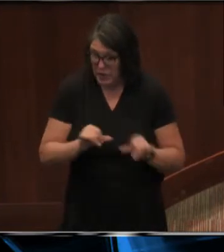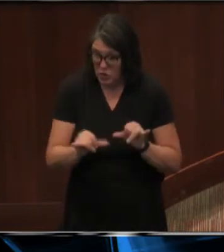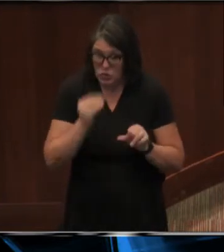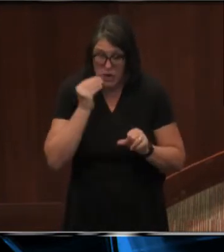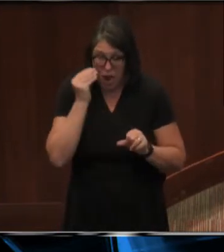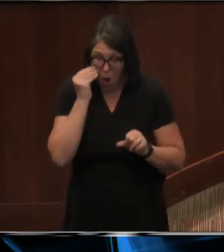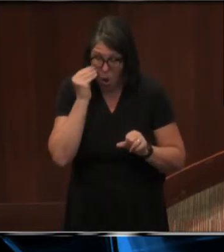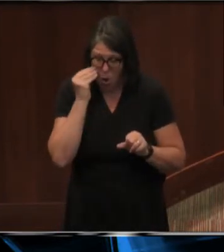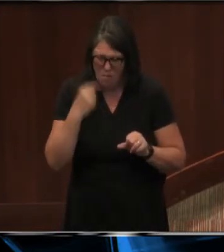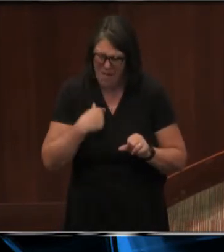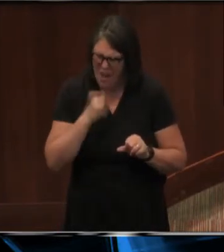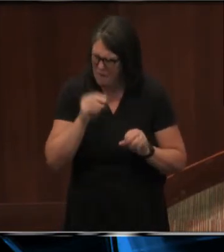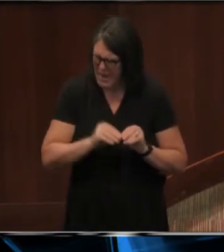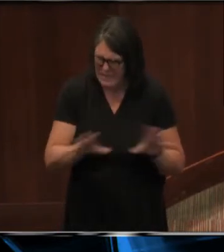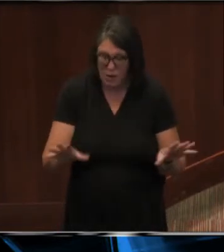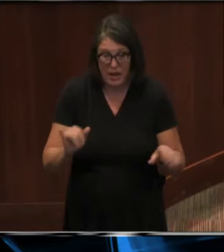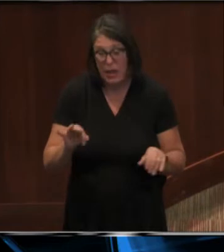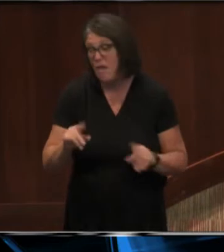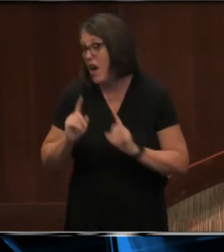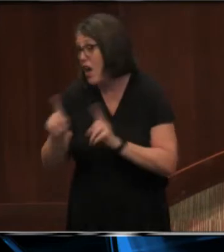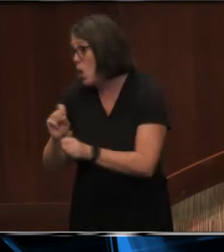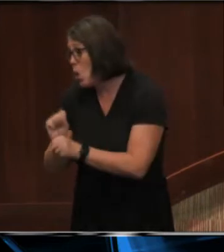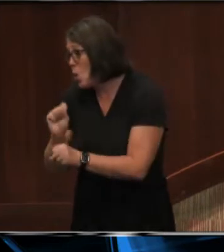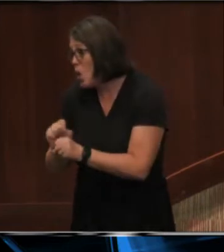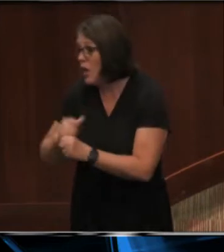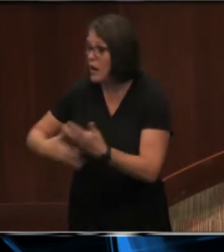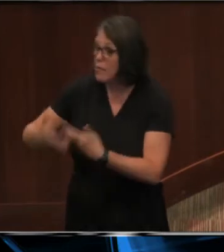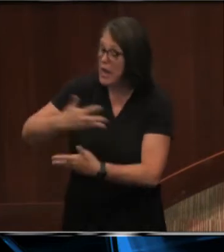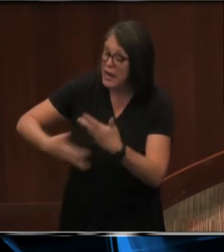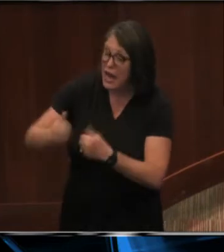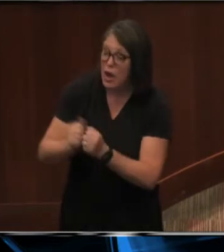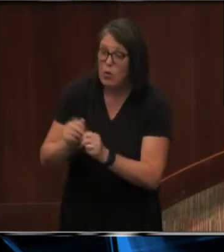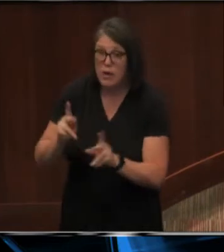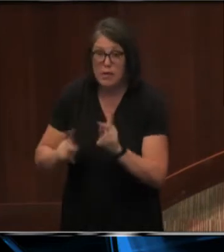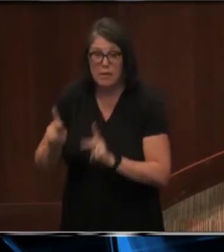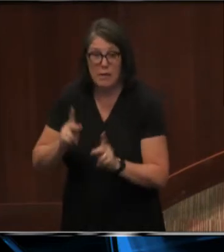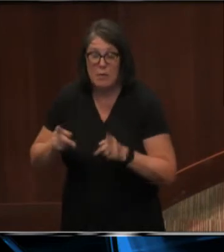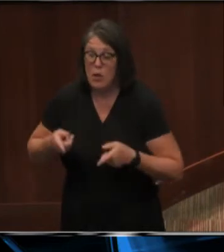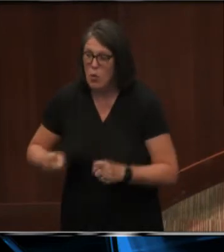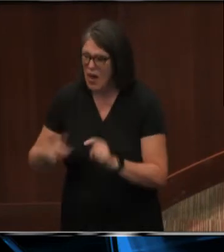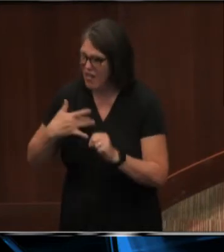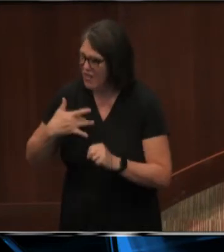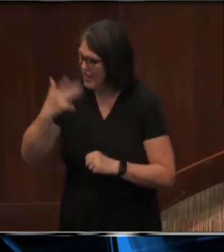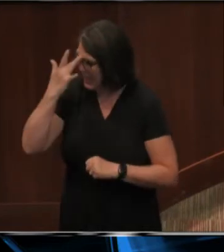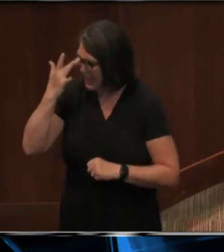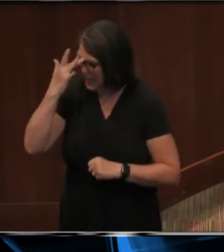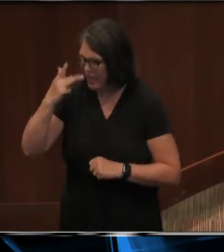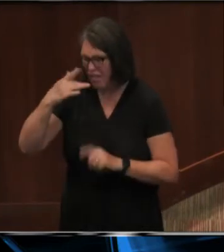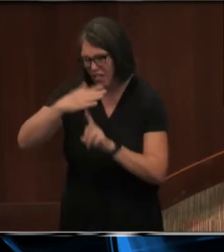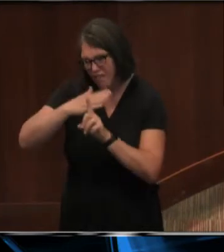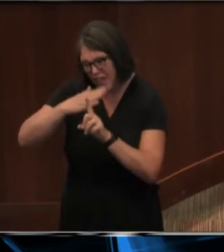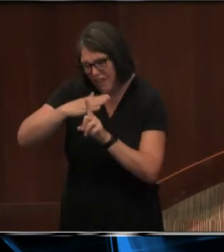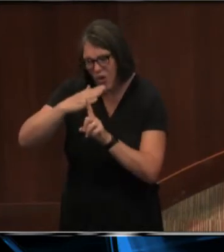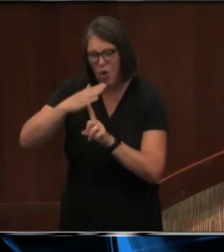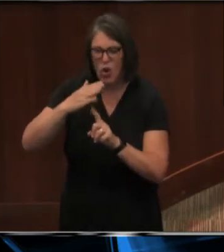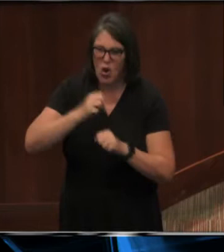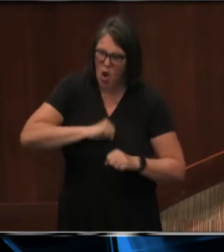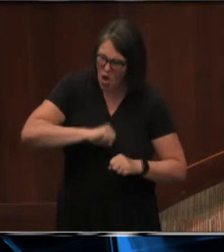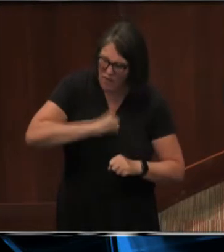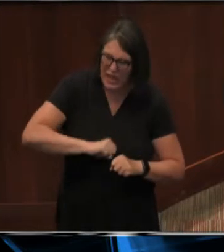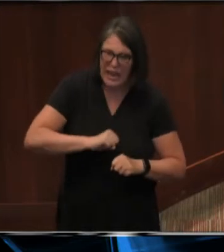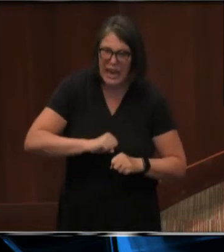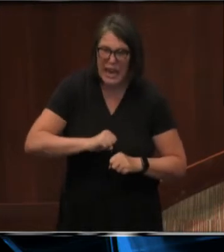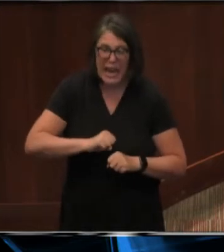to anybody. If I go to work and I'm hanging out with people while I'm feeling ill, have a fever, and I'm coughing,